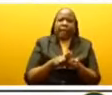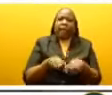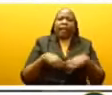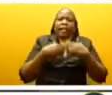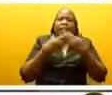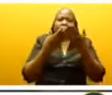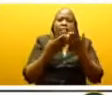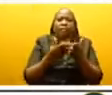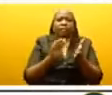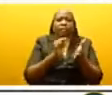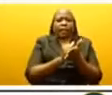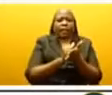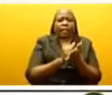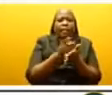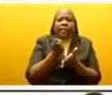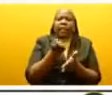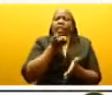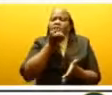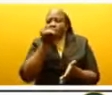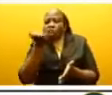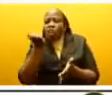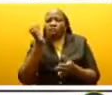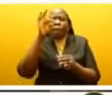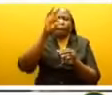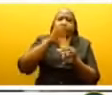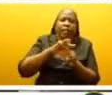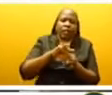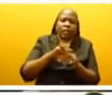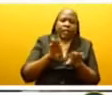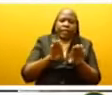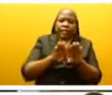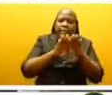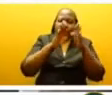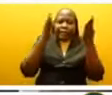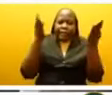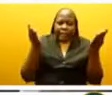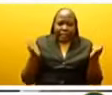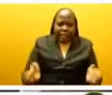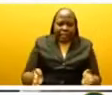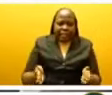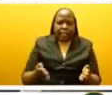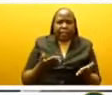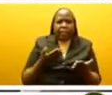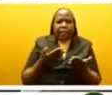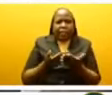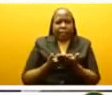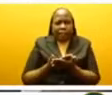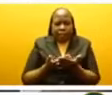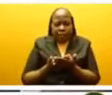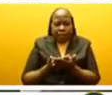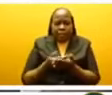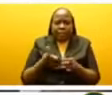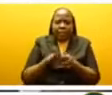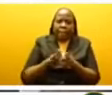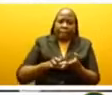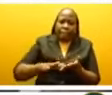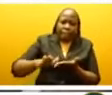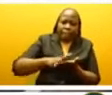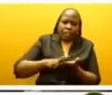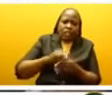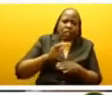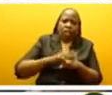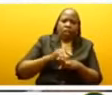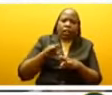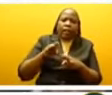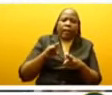rejected ballots, such as the unmarked ballots, are sealed in a tamper-proof envelope and placed in the ballot box. That